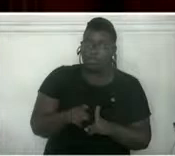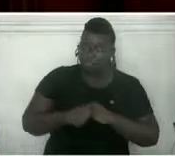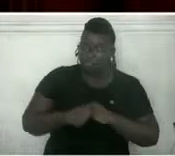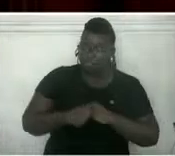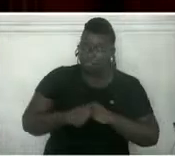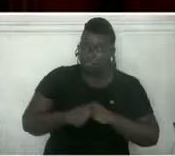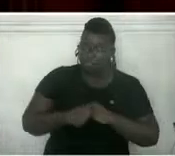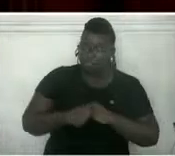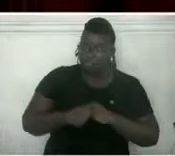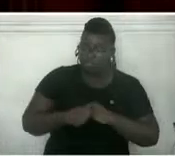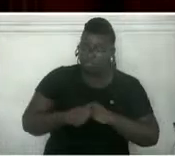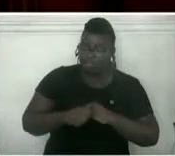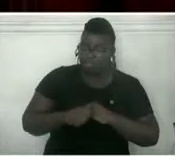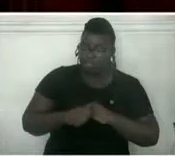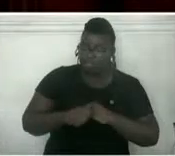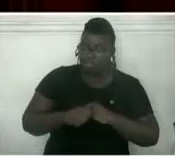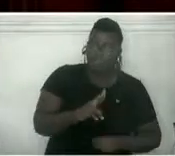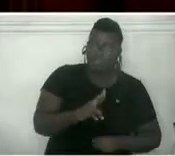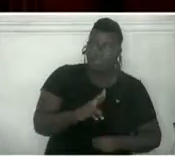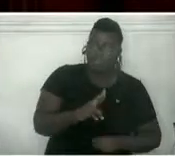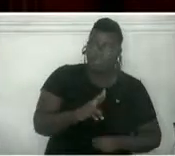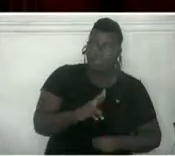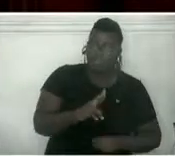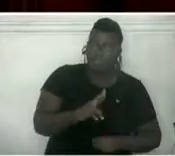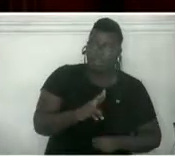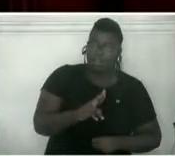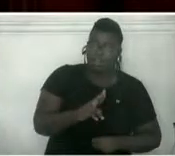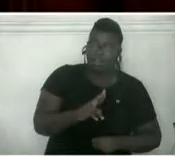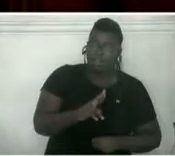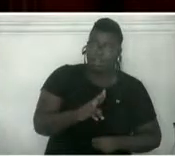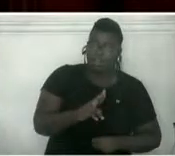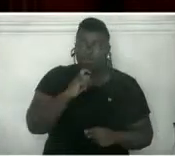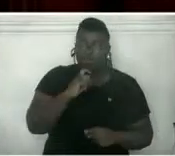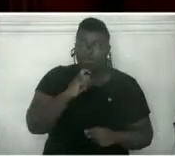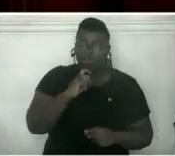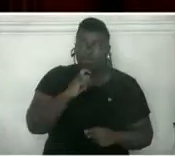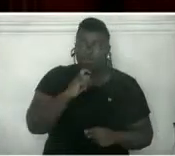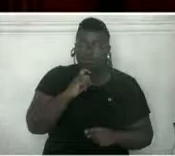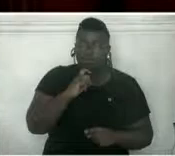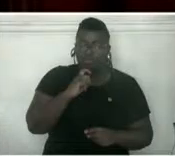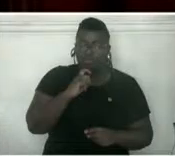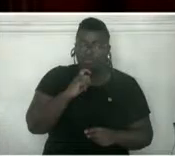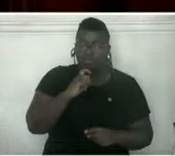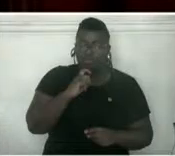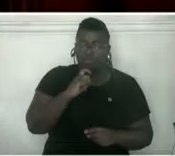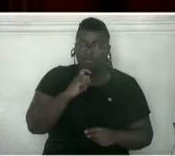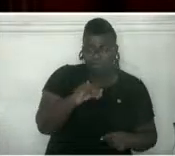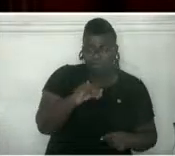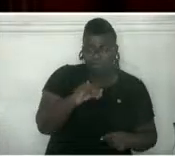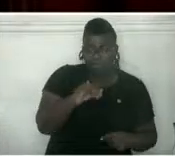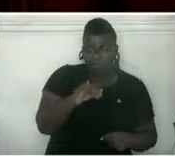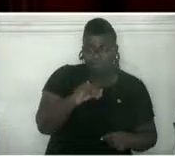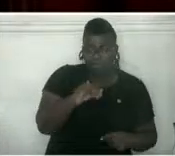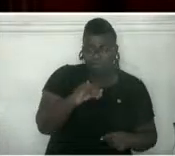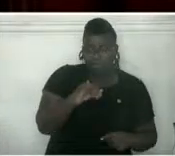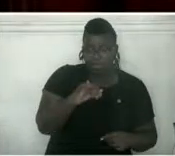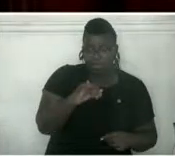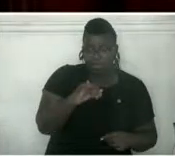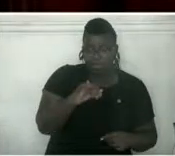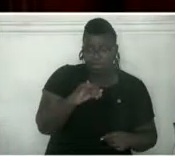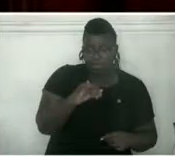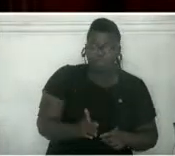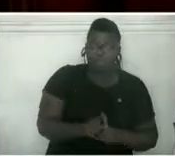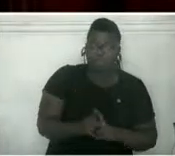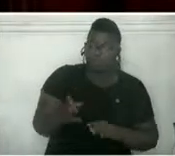grade R to grade 3. deliver quality and relevant